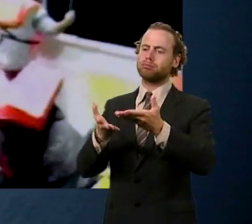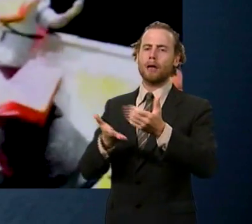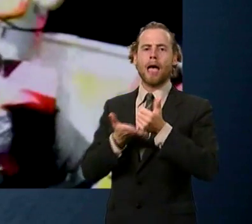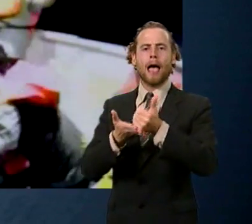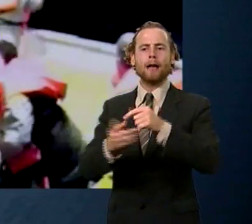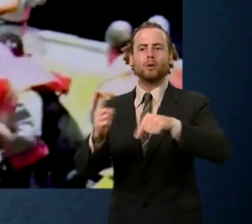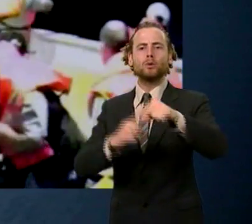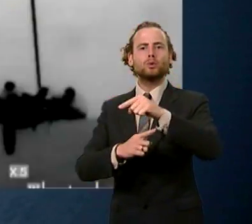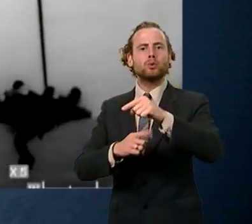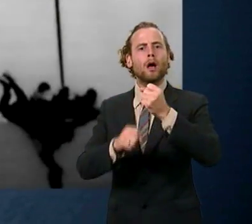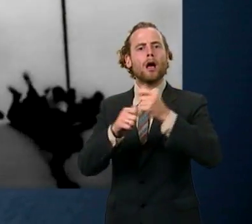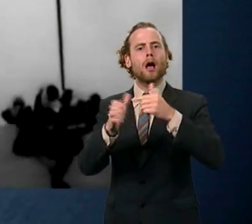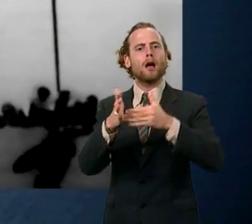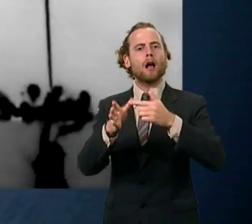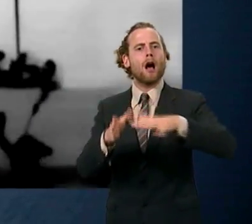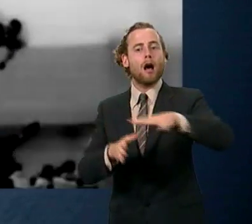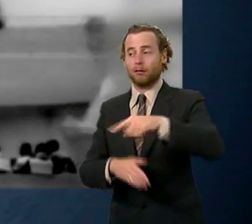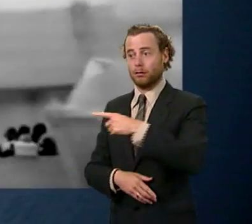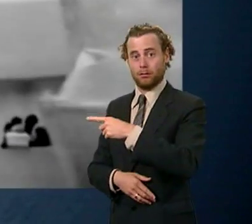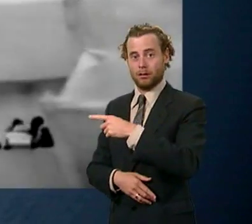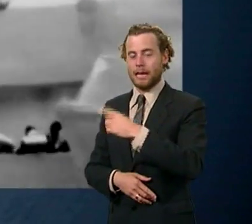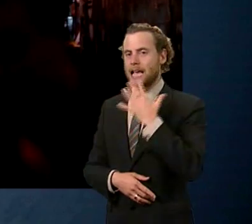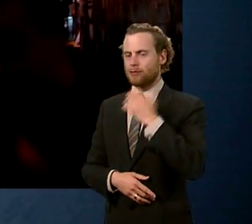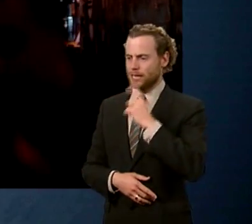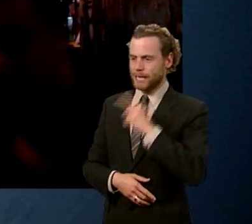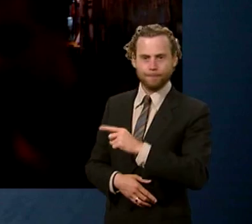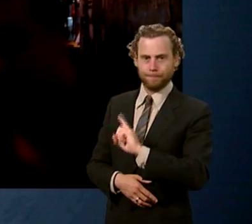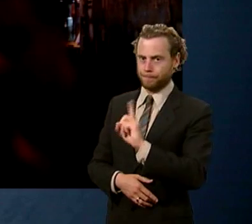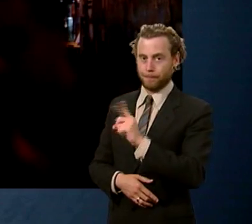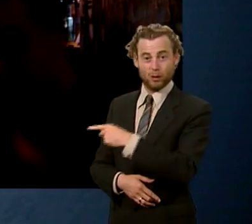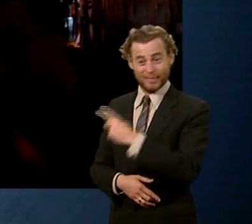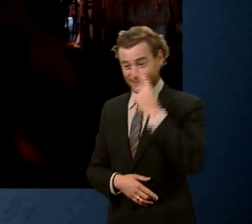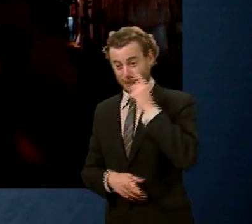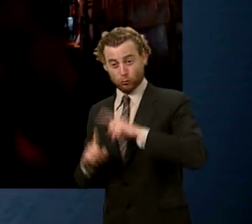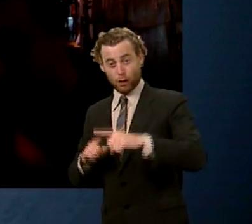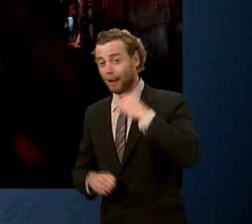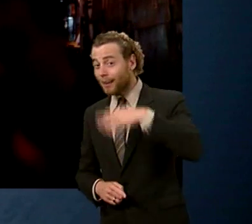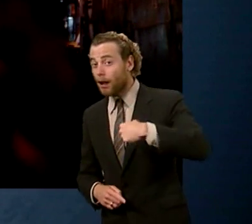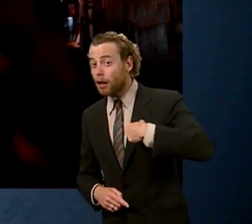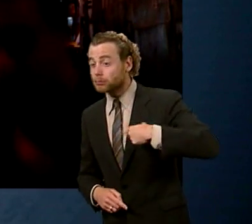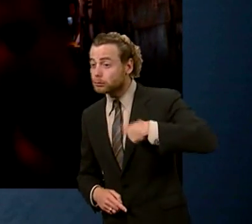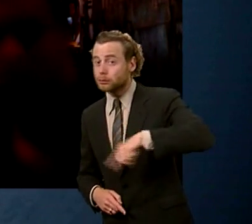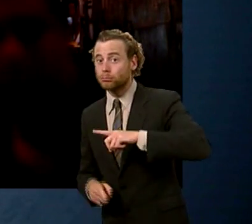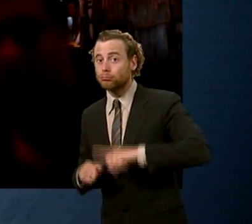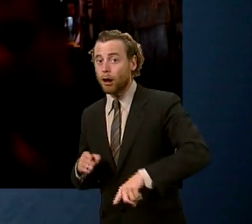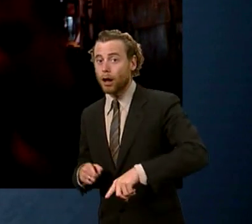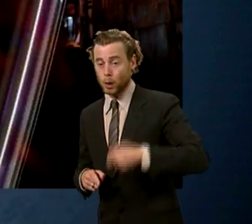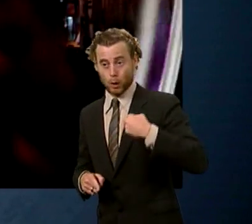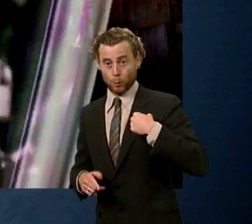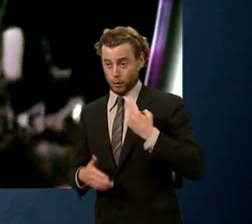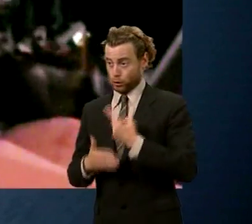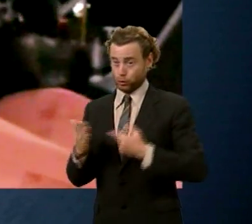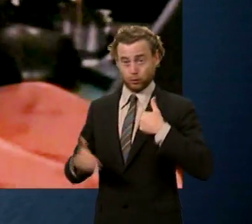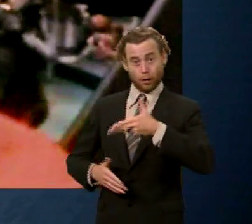claim disputed by the Israelis. They're trying to kill each and every single one of us, and we were just defending our